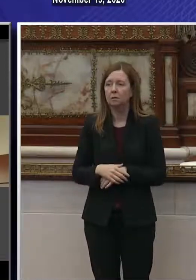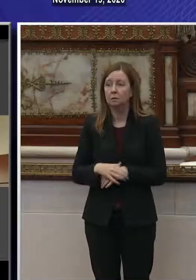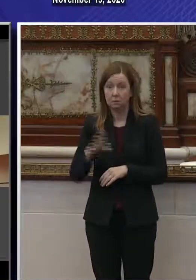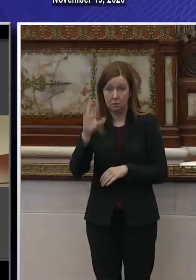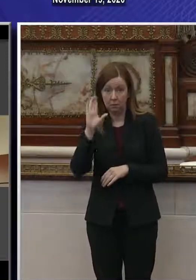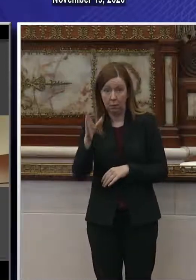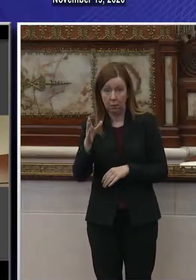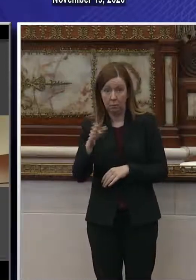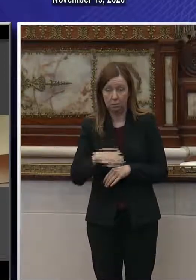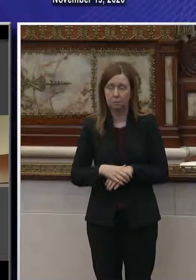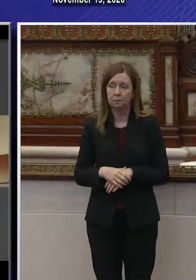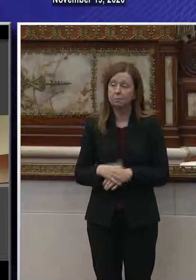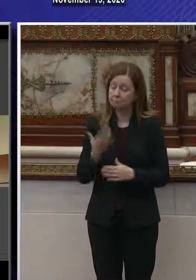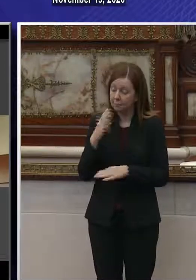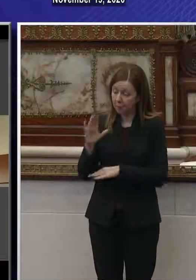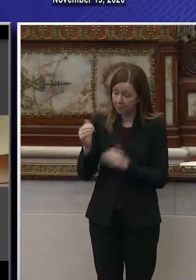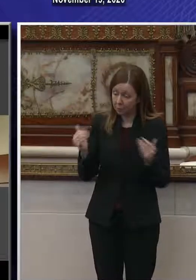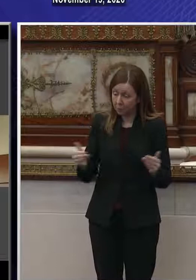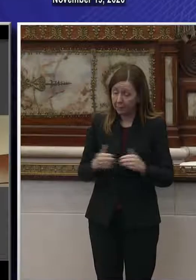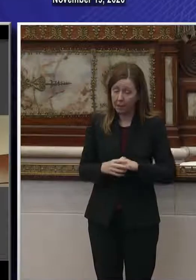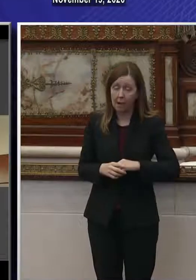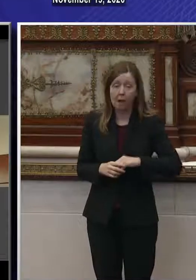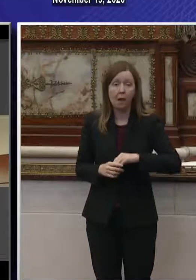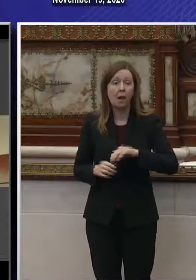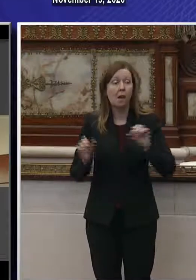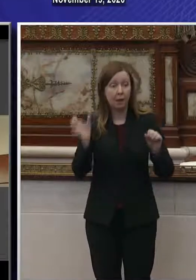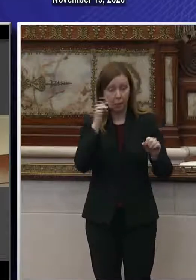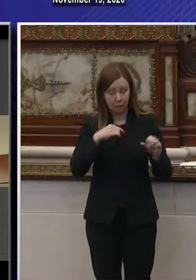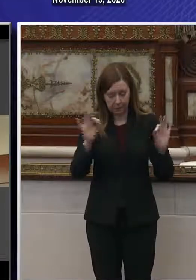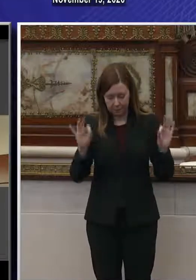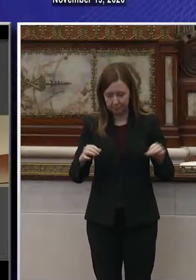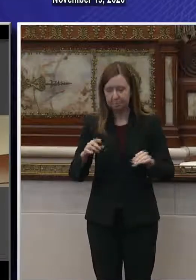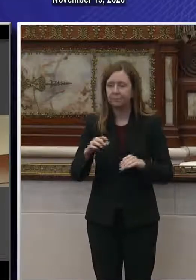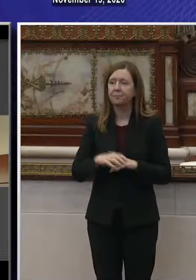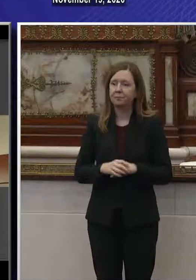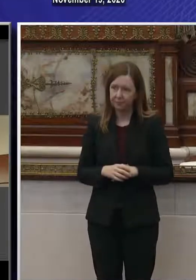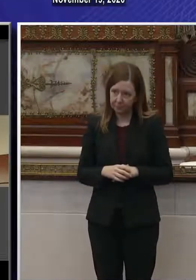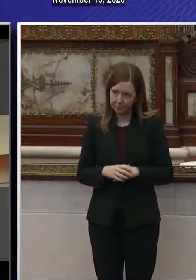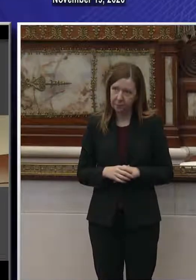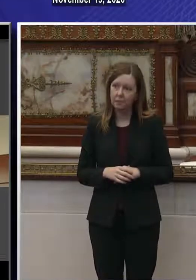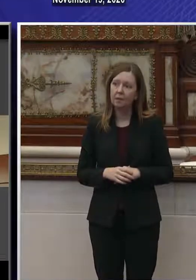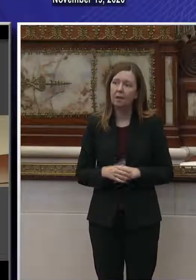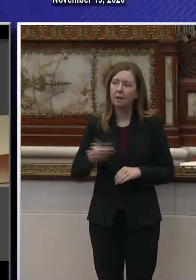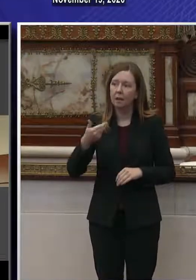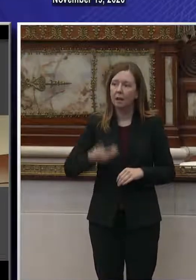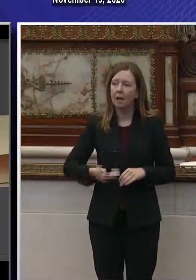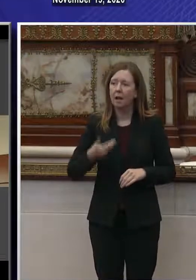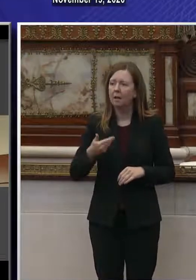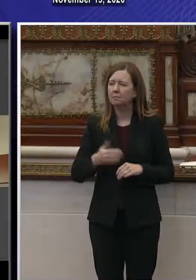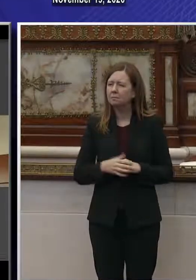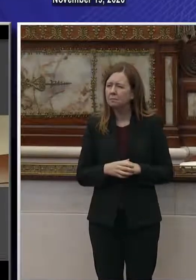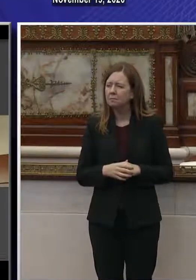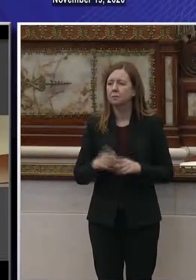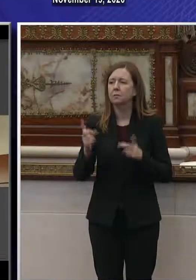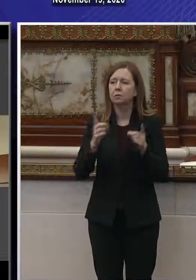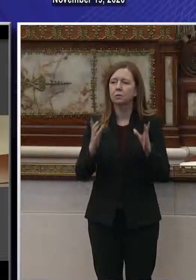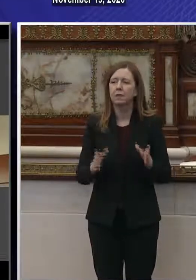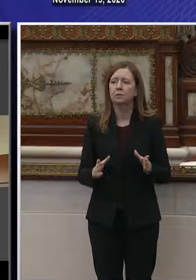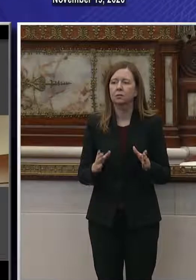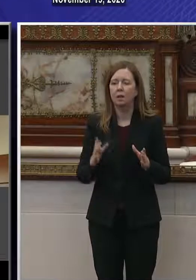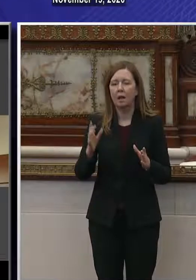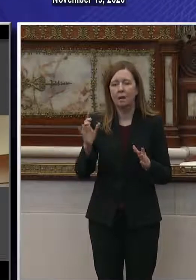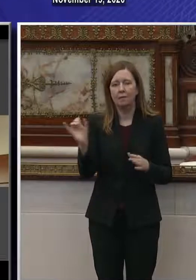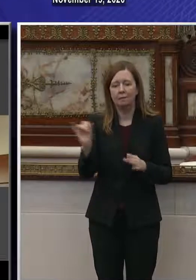Hello? Good afternoon. Can you hear me? Good. This is Dr. John Zerlo. I'm the Director of